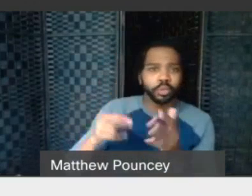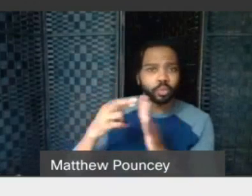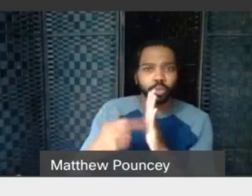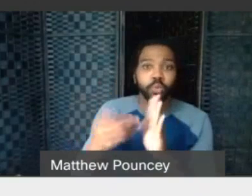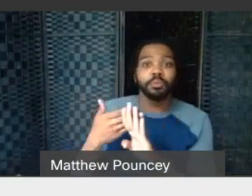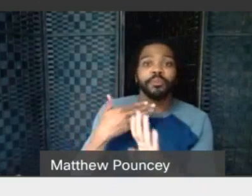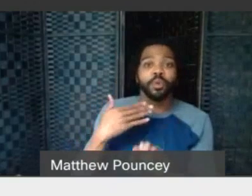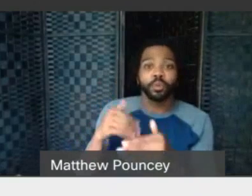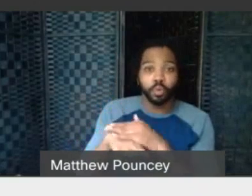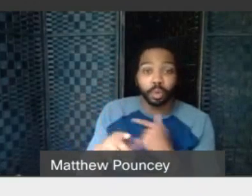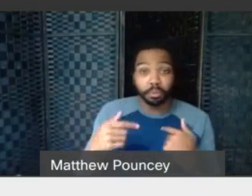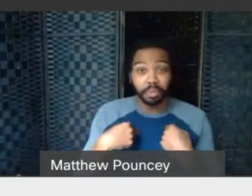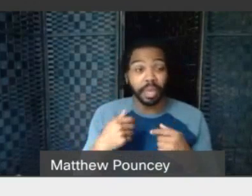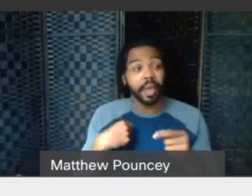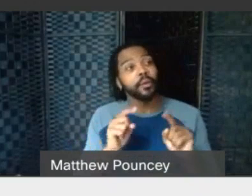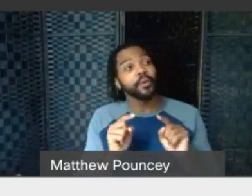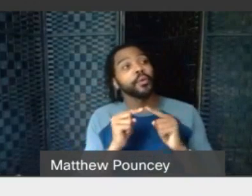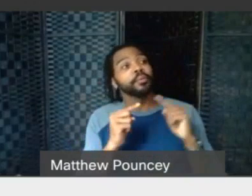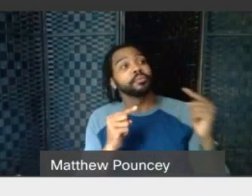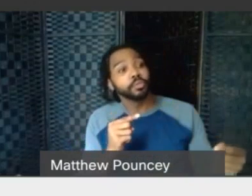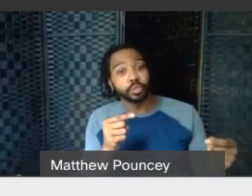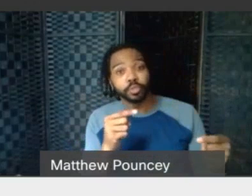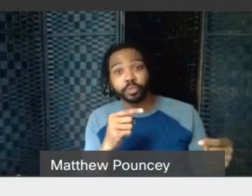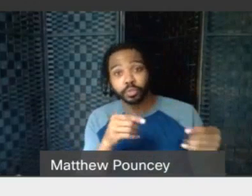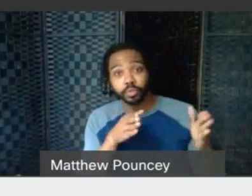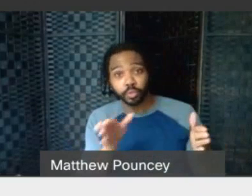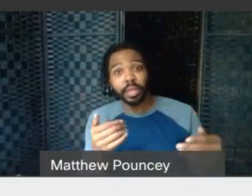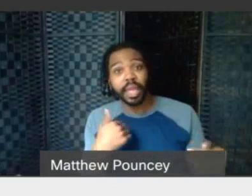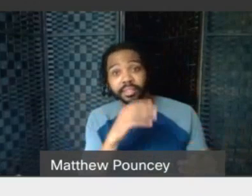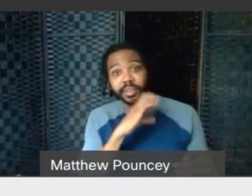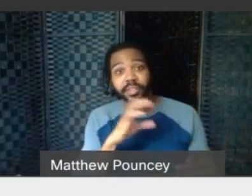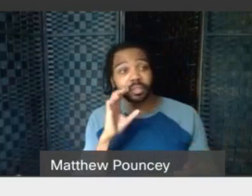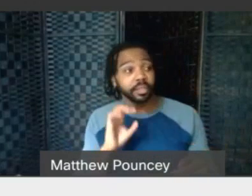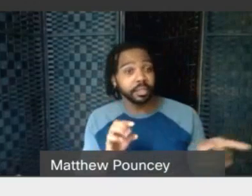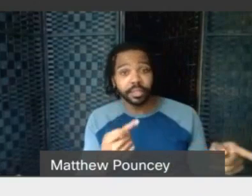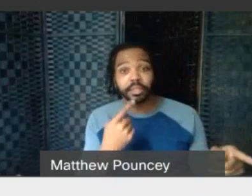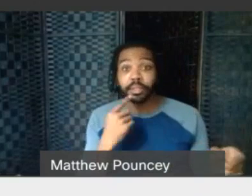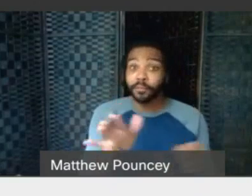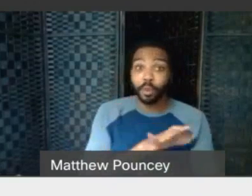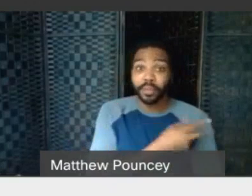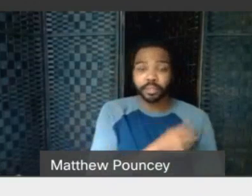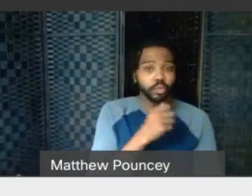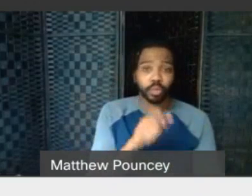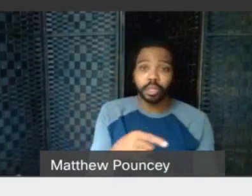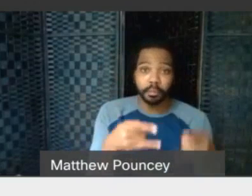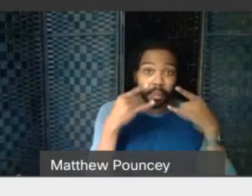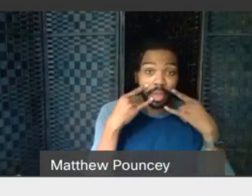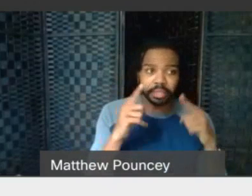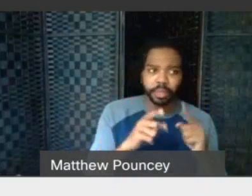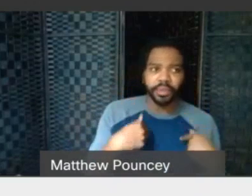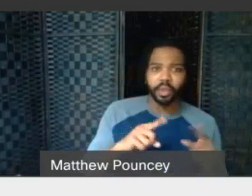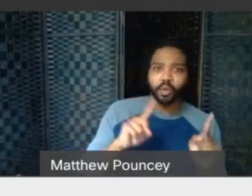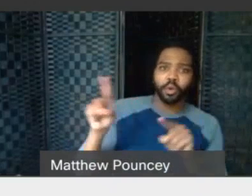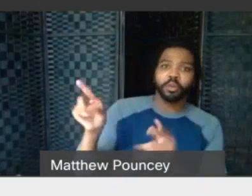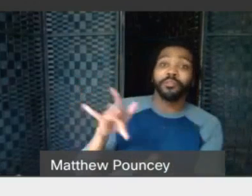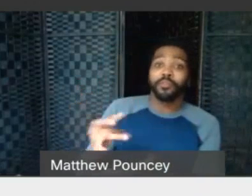When I go to the cafe across the street, if you're fully vaccinated, you don't need a mask. When I go to the pharmacy, I have to have my mask available.